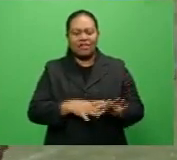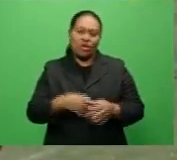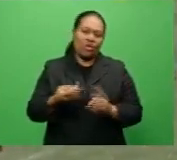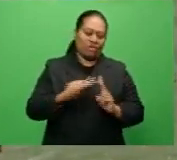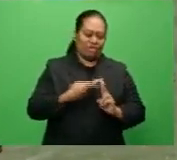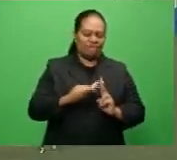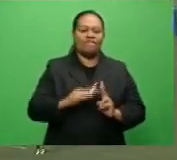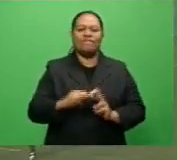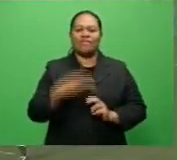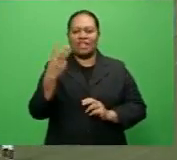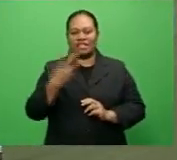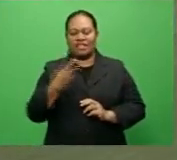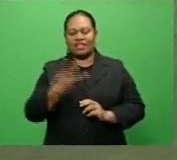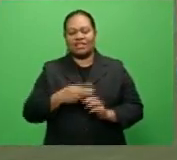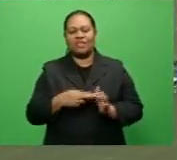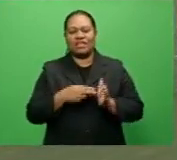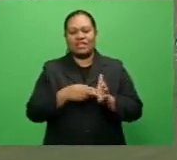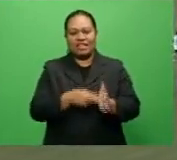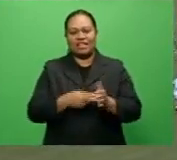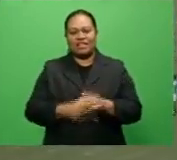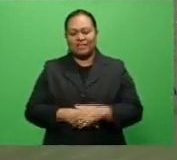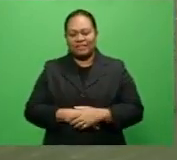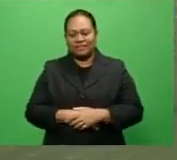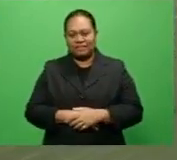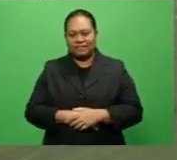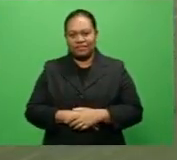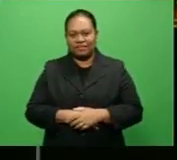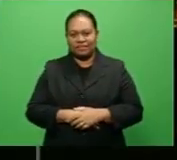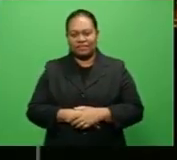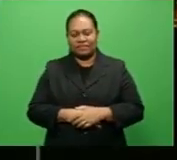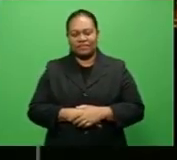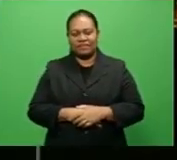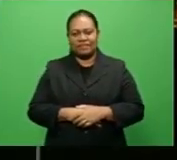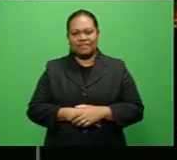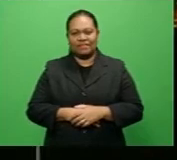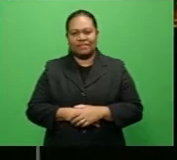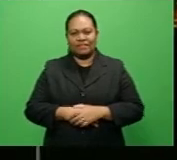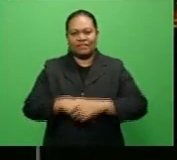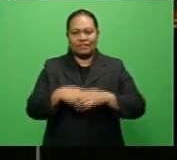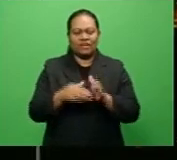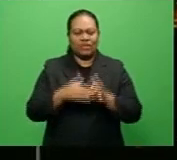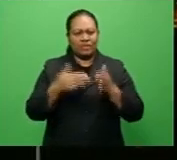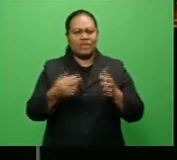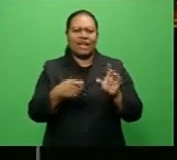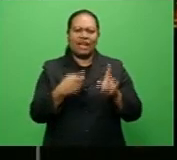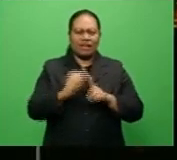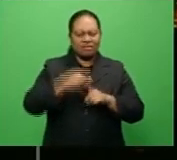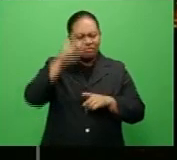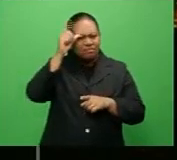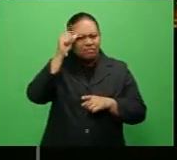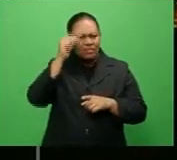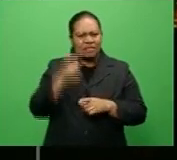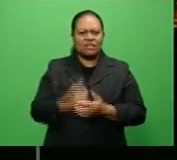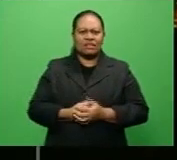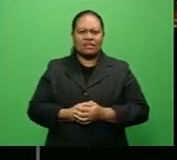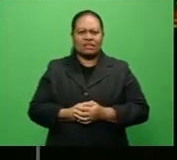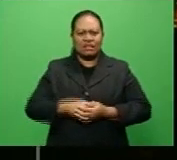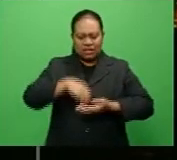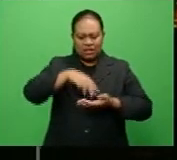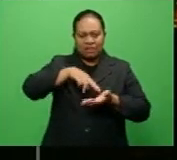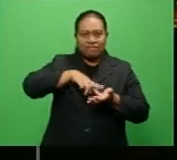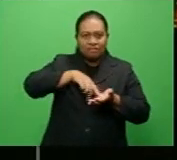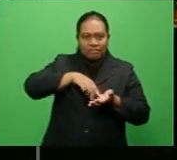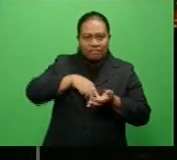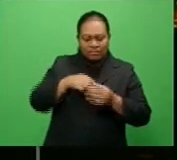against Nandi. Karleni Tavi, FBC Sports. Kaiviti Silktails Rugby League coach Wes Ngama believes our